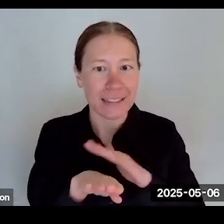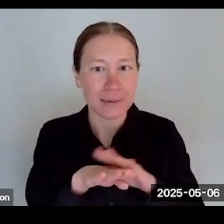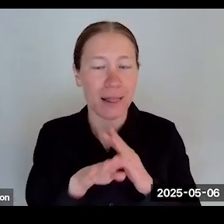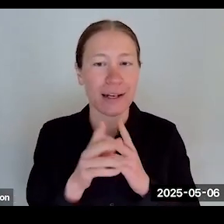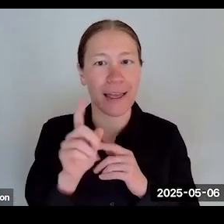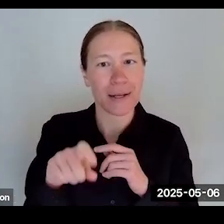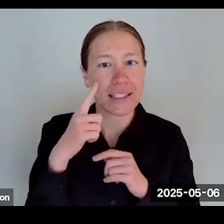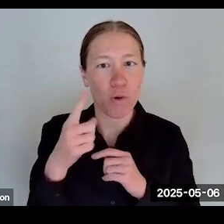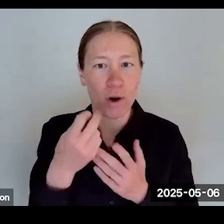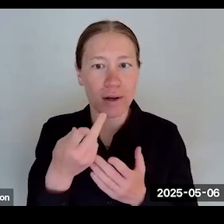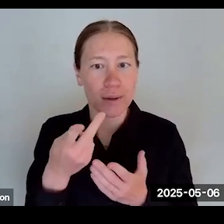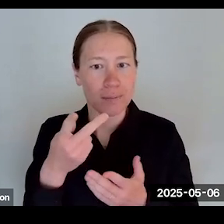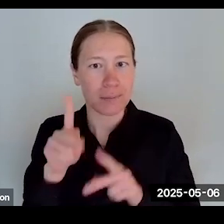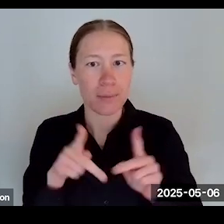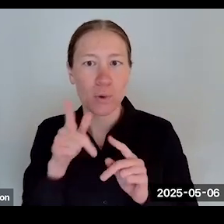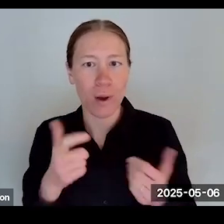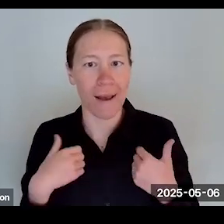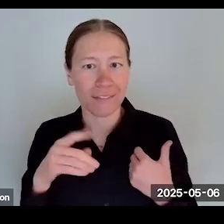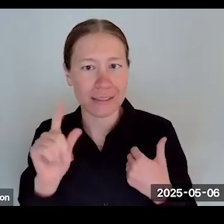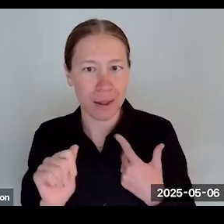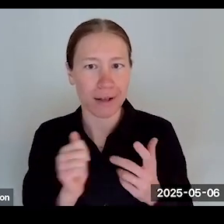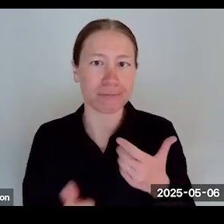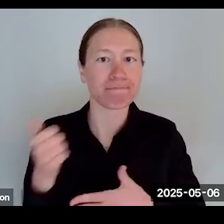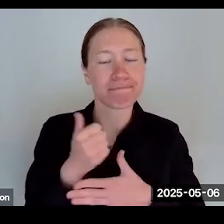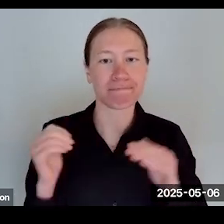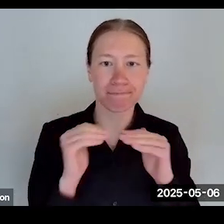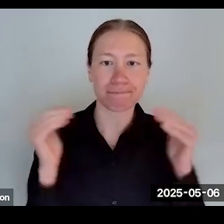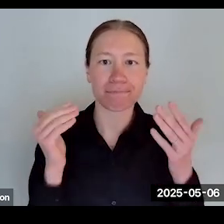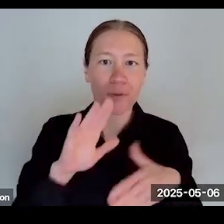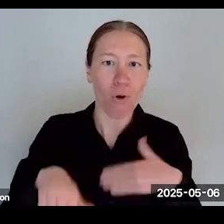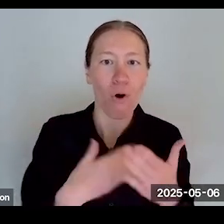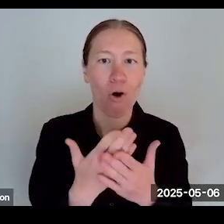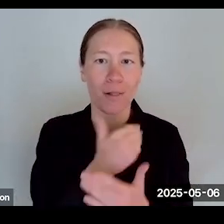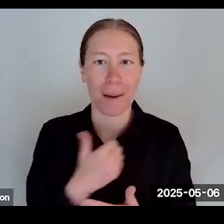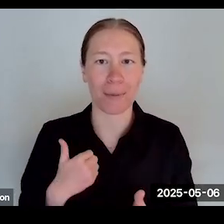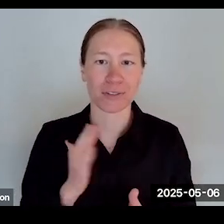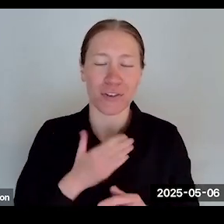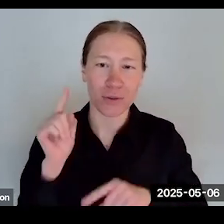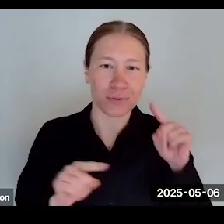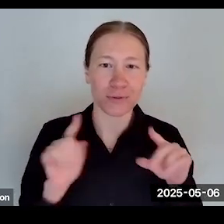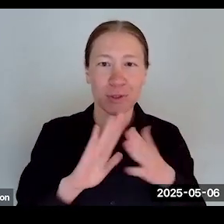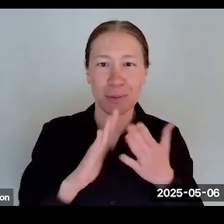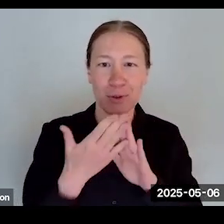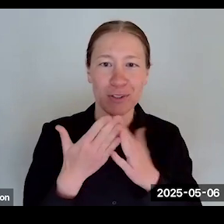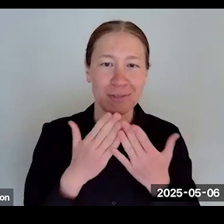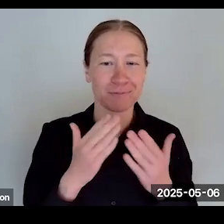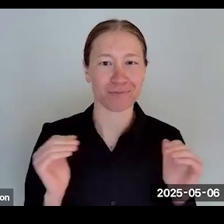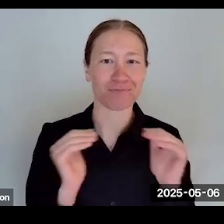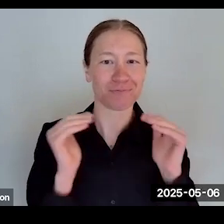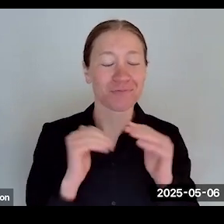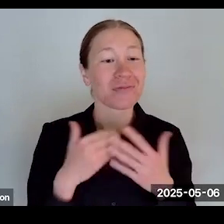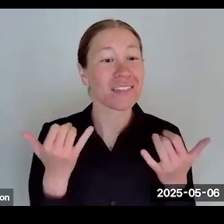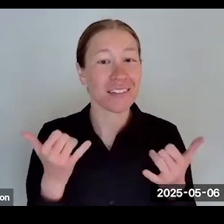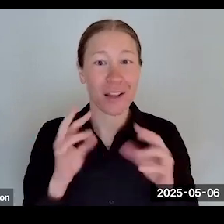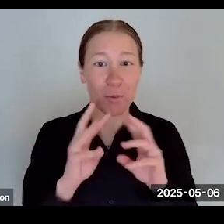with disabilities are prioritized, ensuring equitable opportunities for all members of our diverse community. This workshop is going to cover